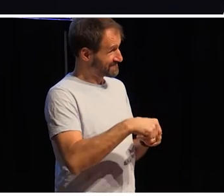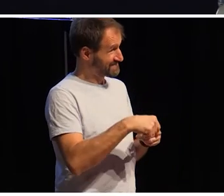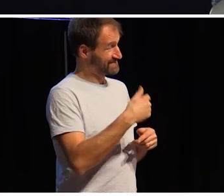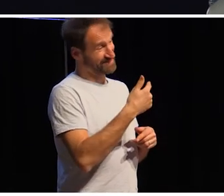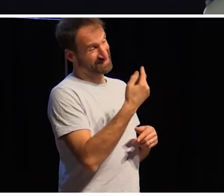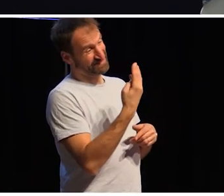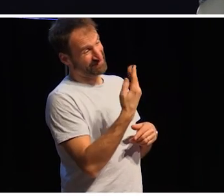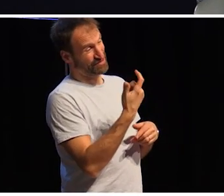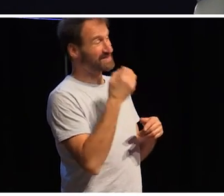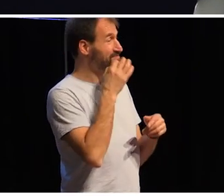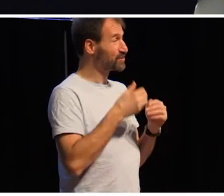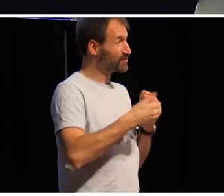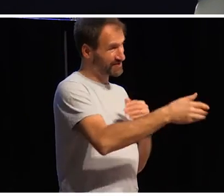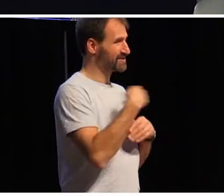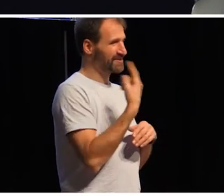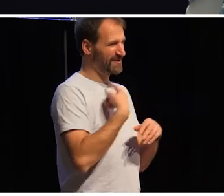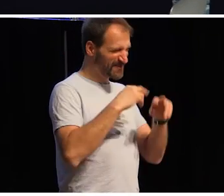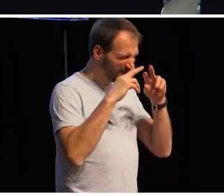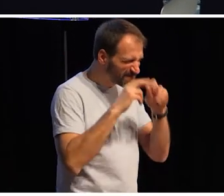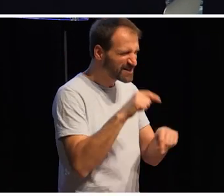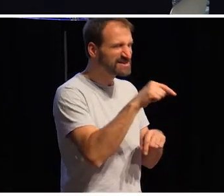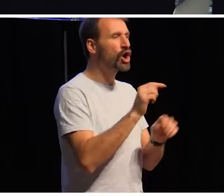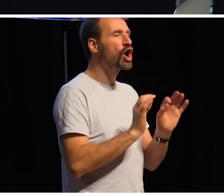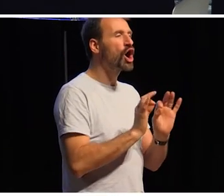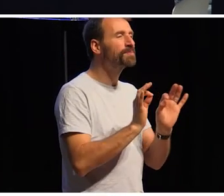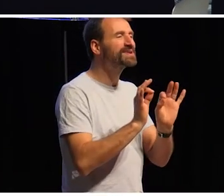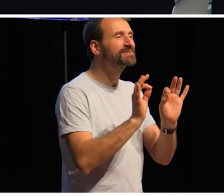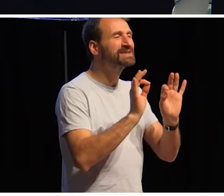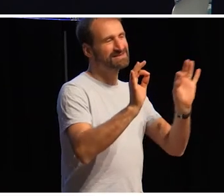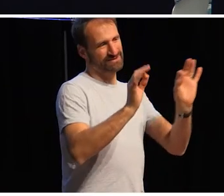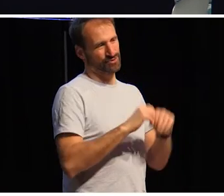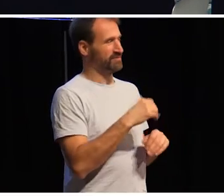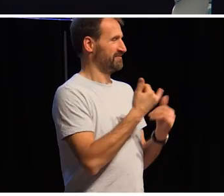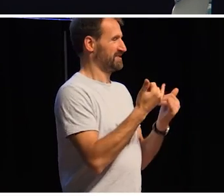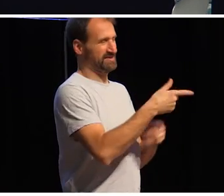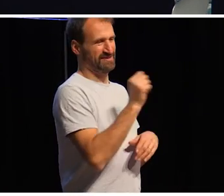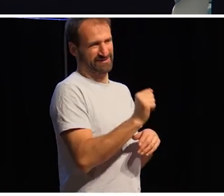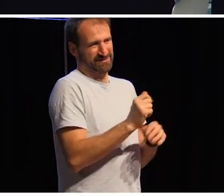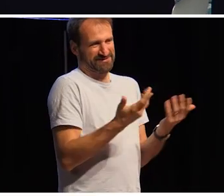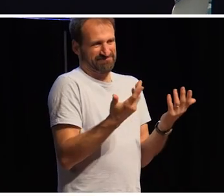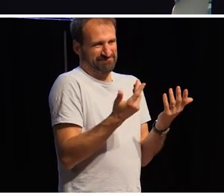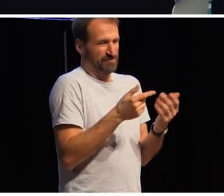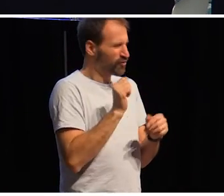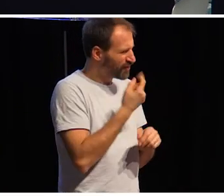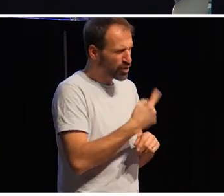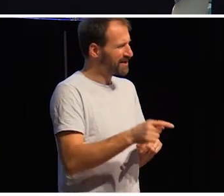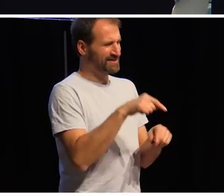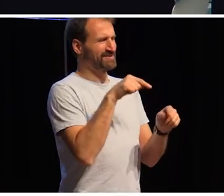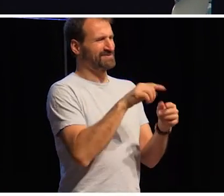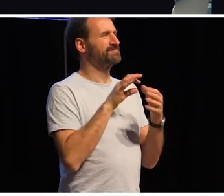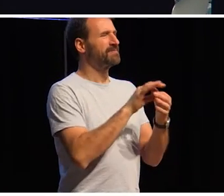optimization. What kind of optimizations is V8 doing, and why is it impossible, or why was it not able to do them in this